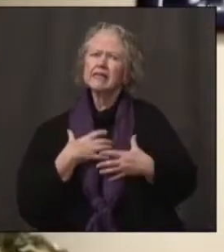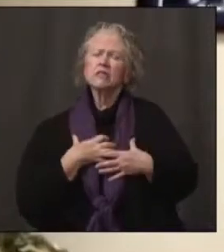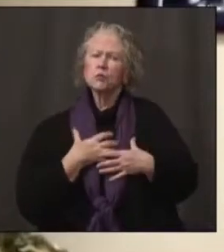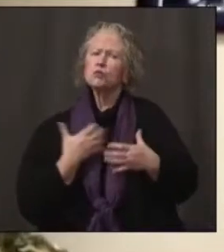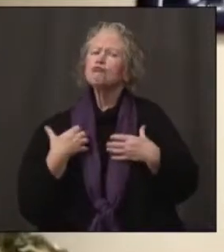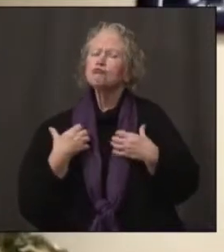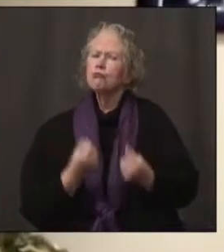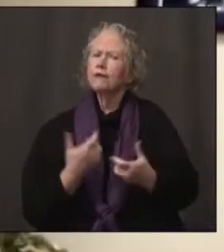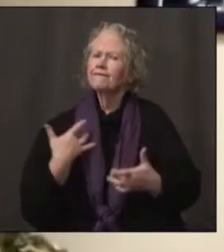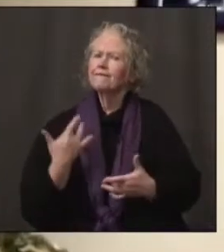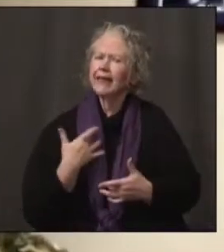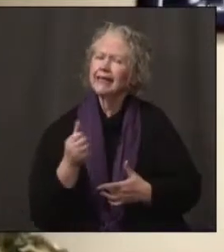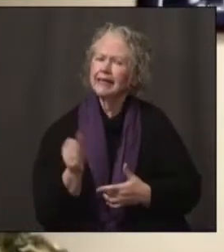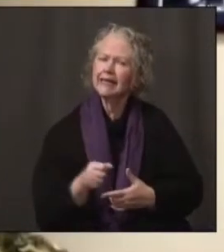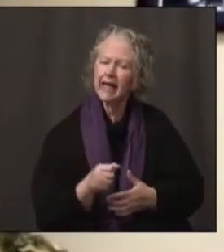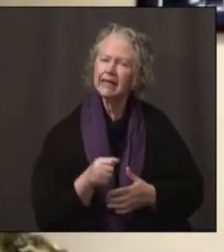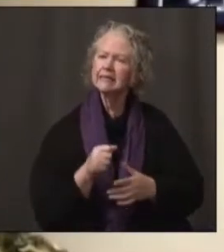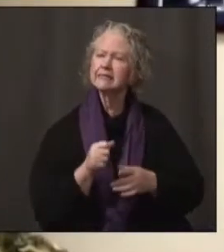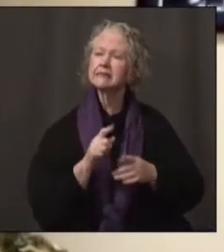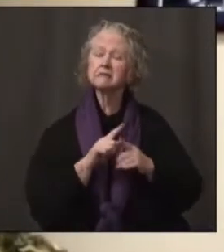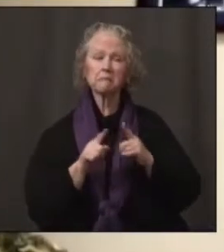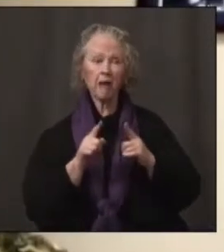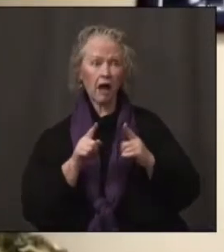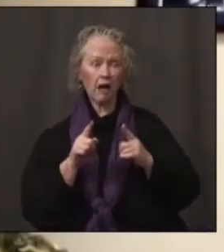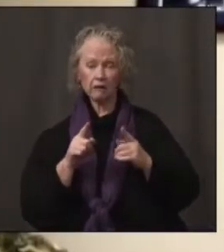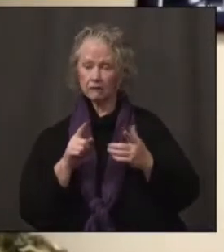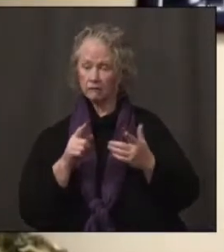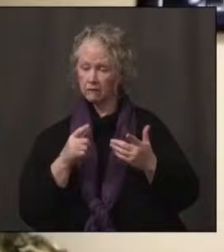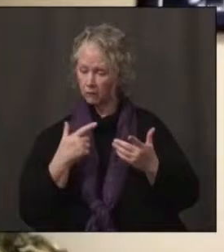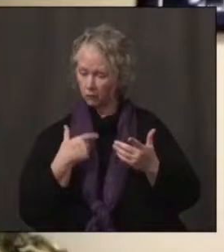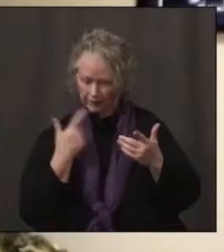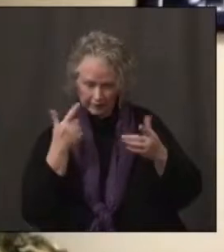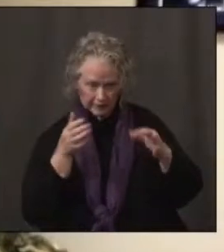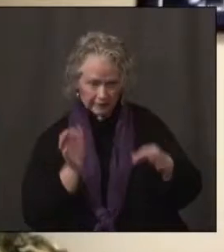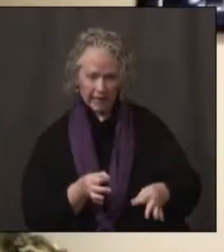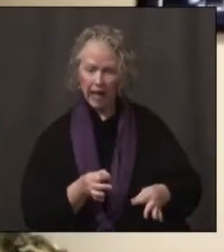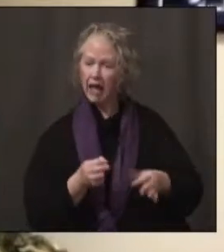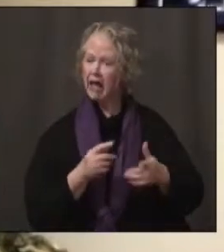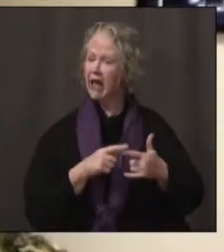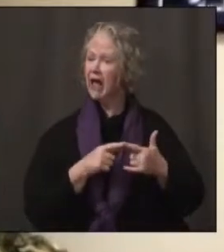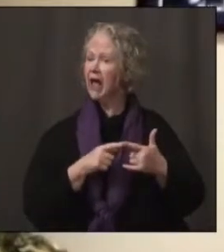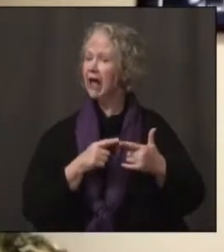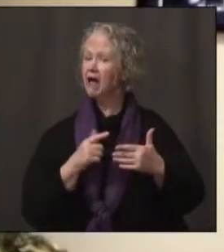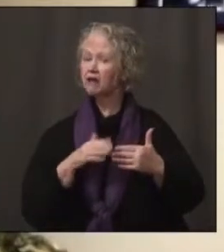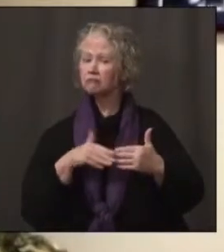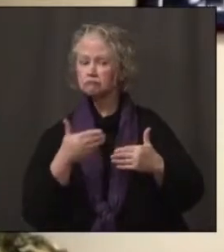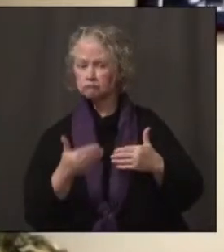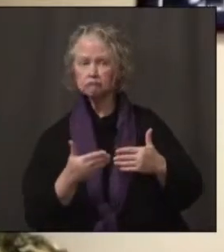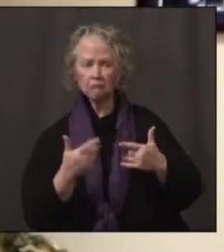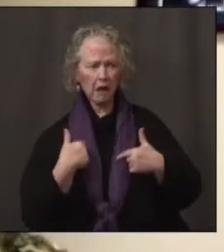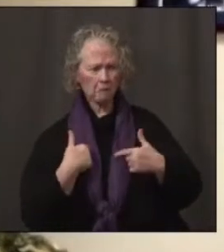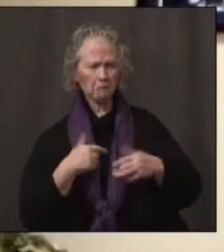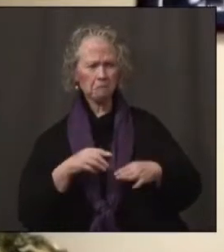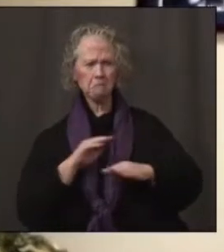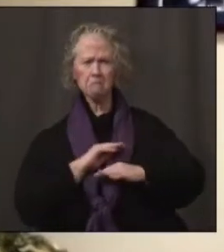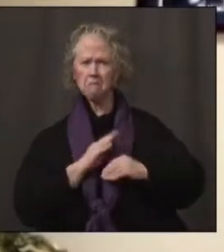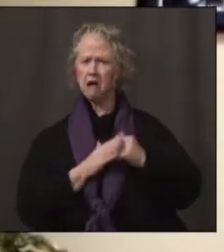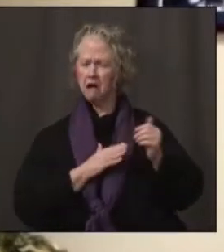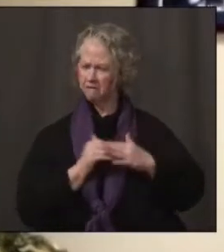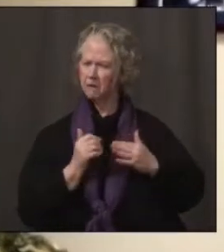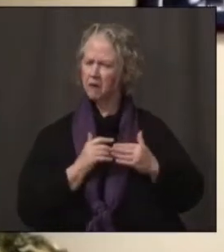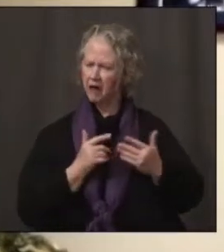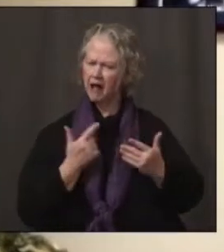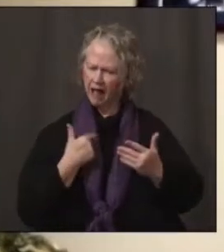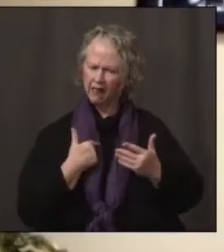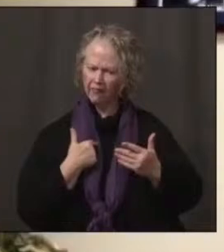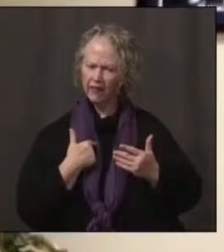and the subsequent conversations that we're now planning to have, I am very comfortable and proud and to say that we've landed